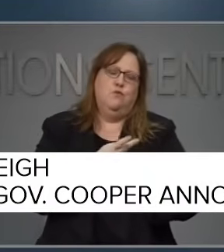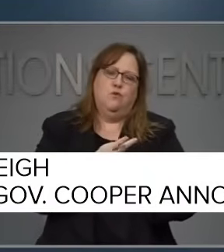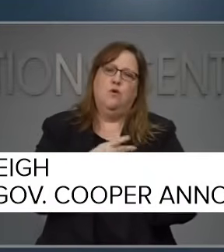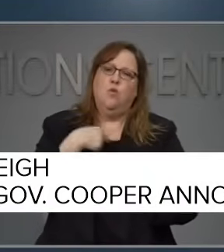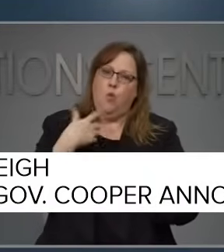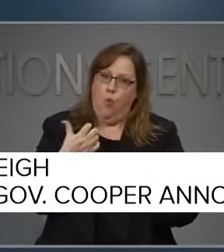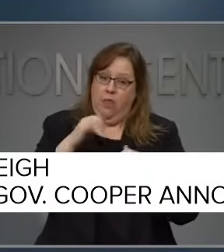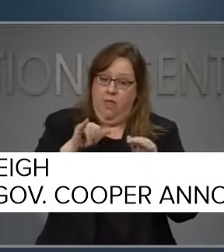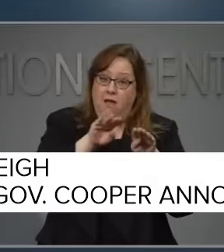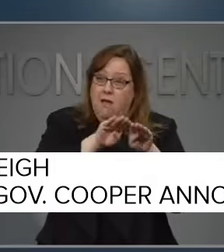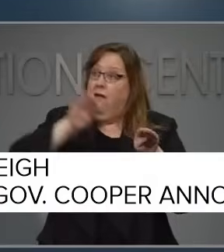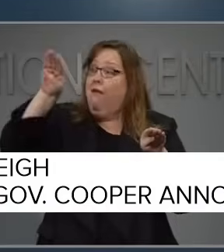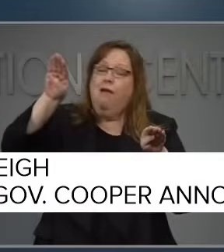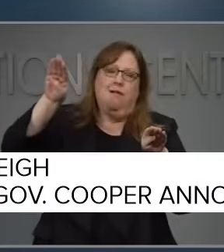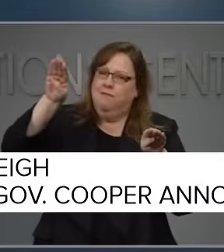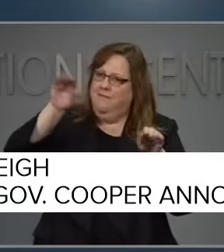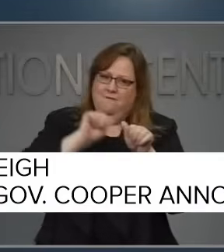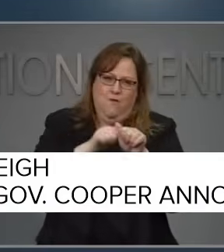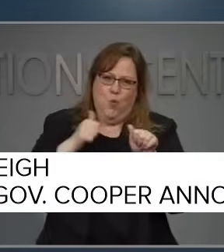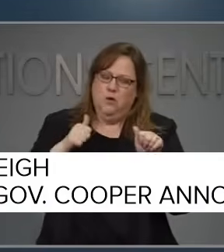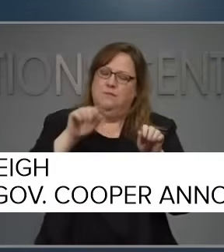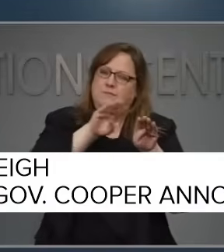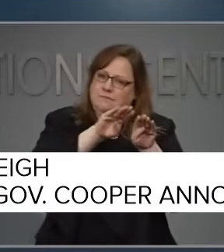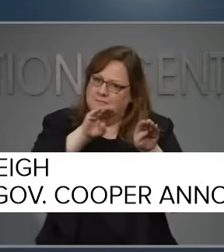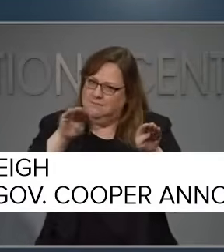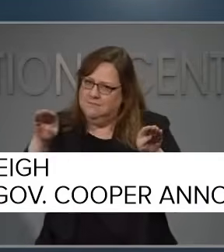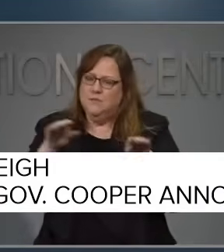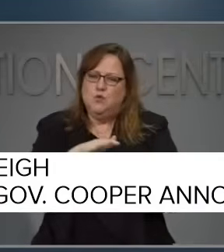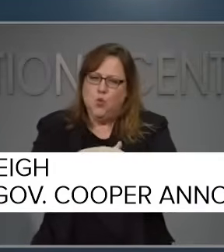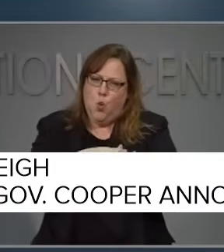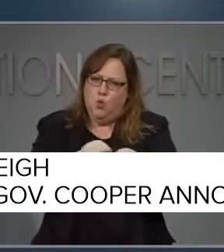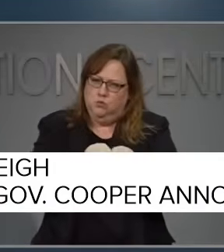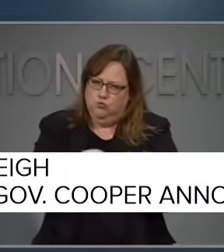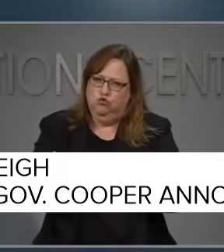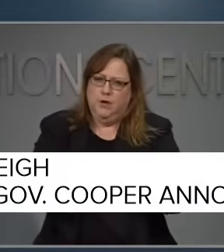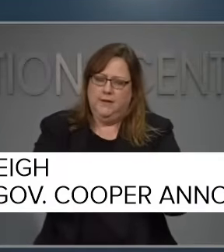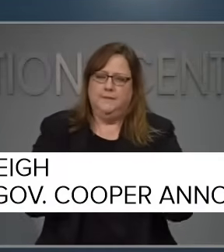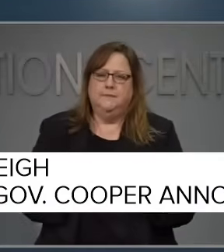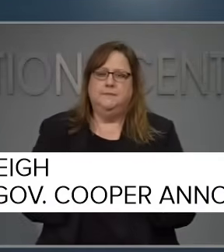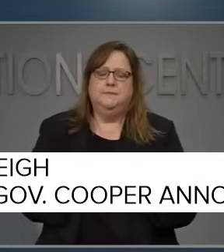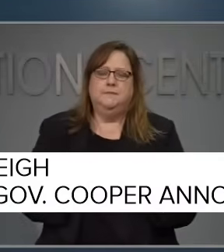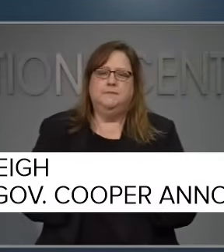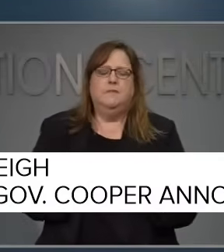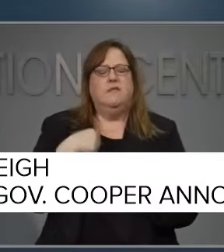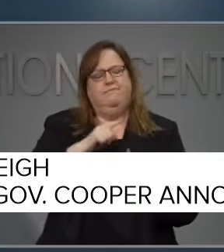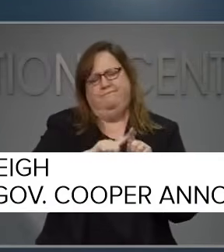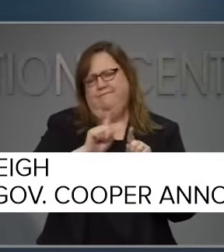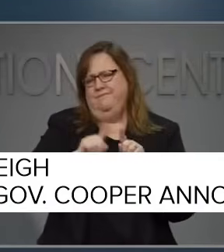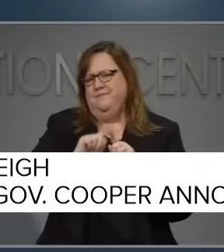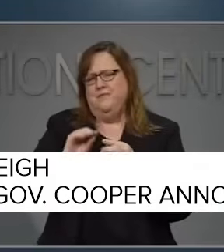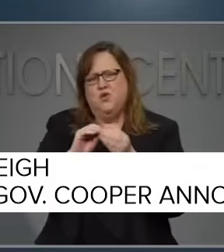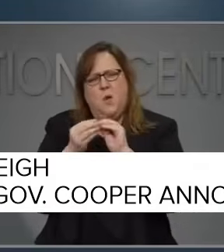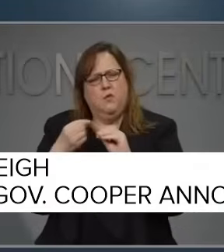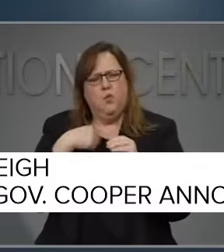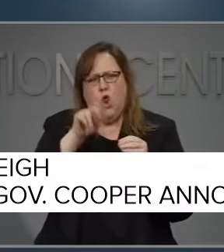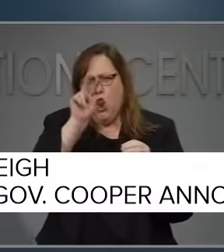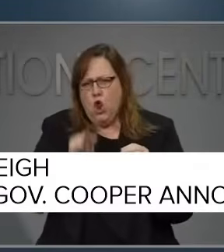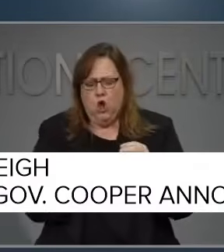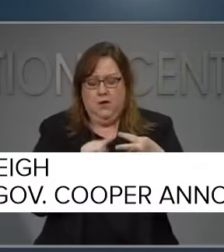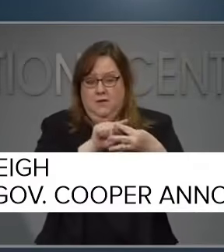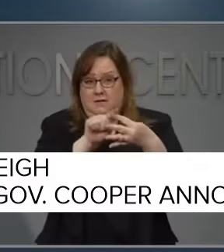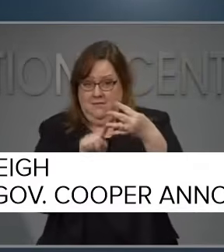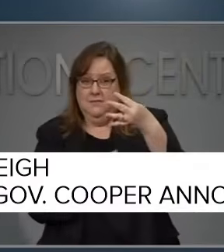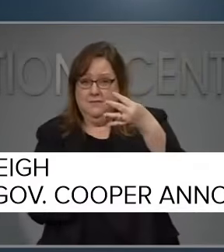at a combination of trends that guide our decision making, including looking at COVID-like syndromic cases,